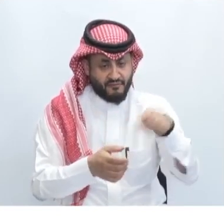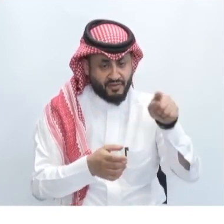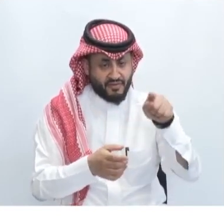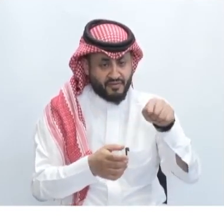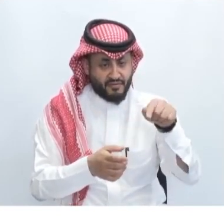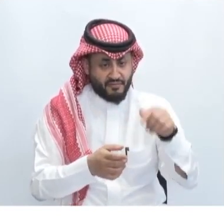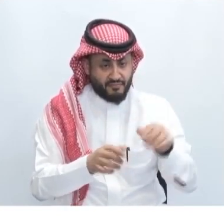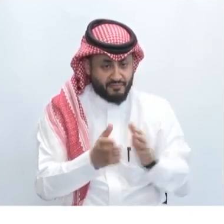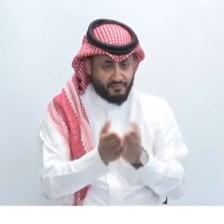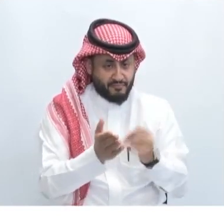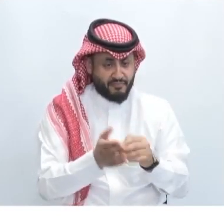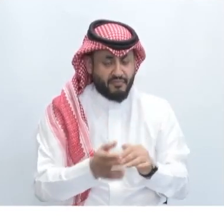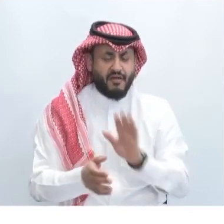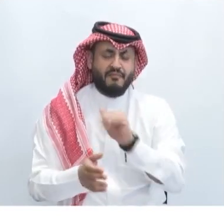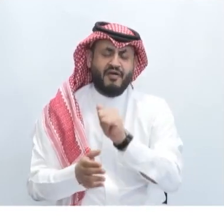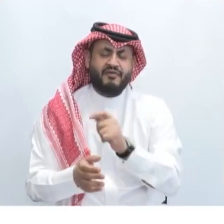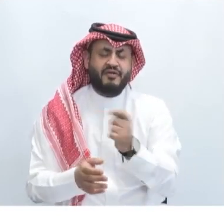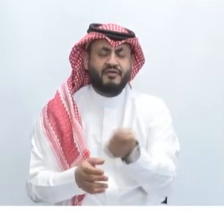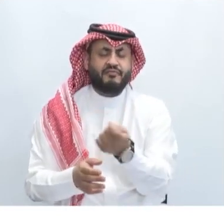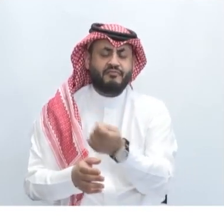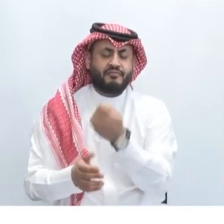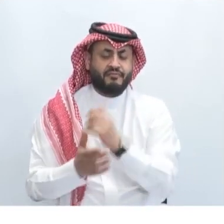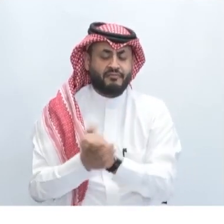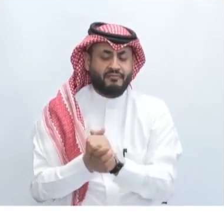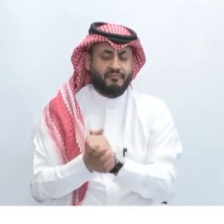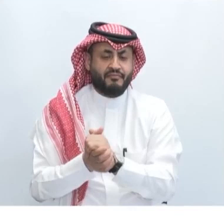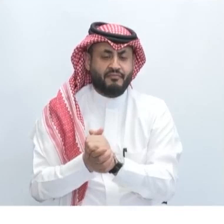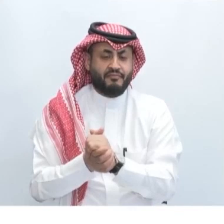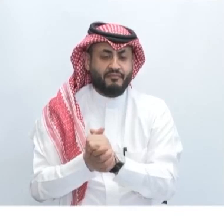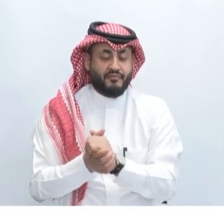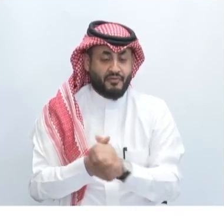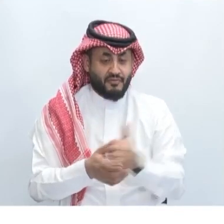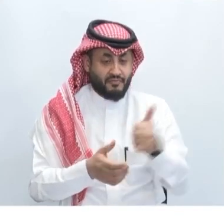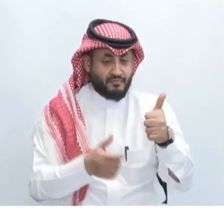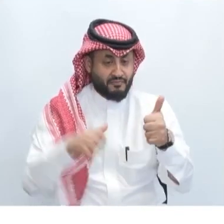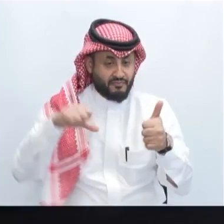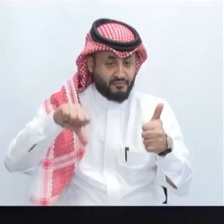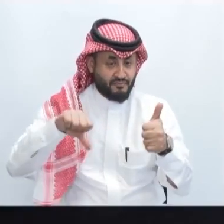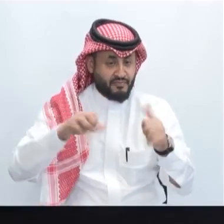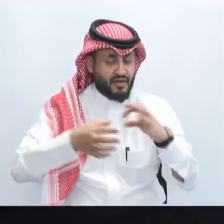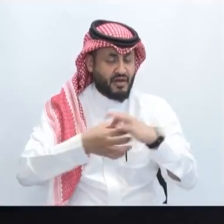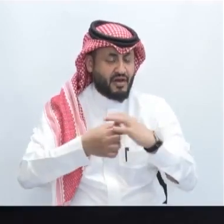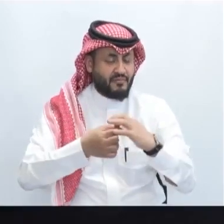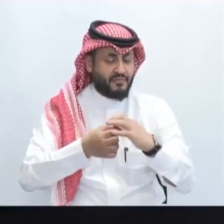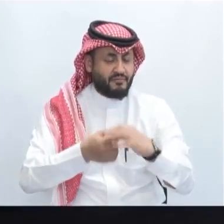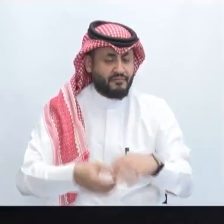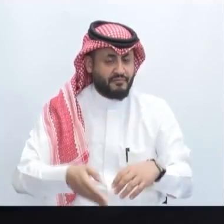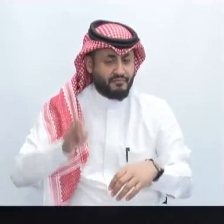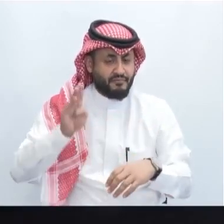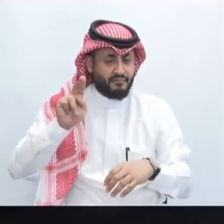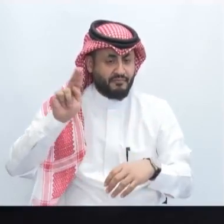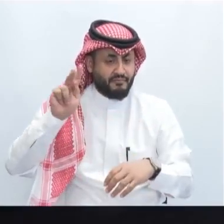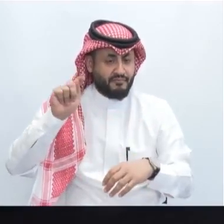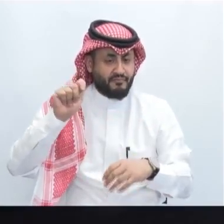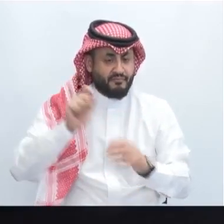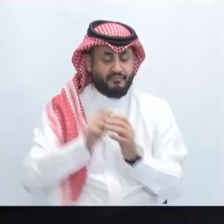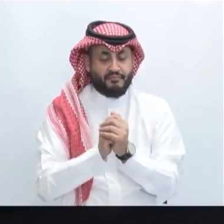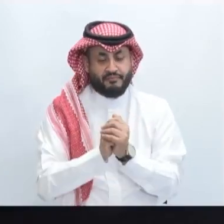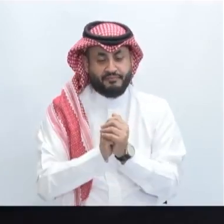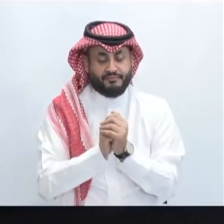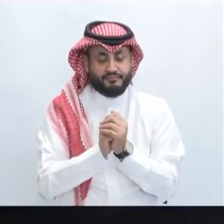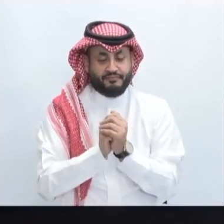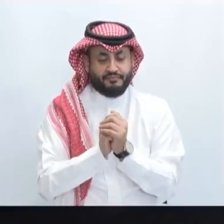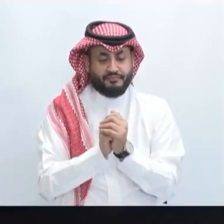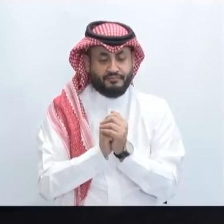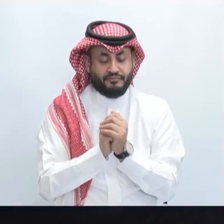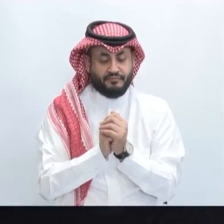notebook, but I don't have a pen. But I don't have a pen. So